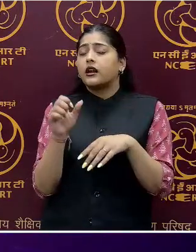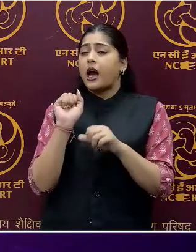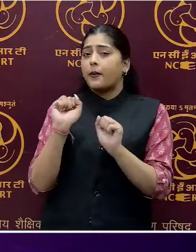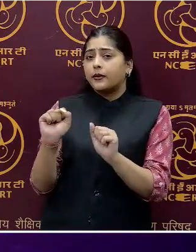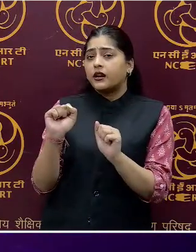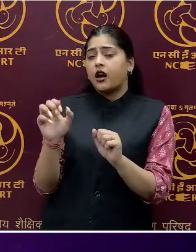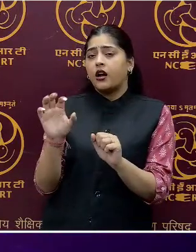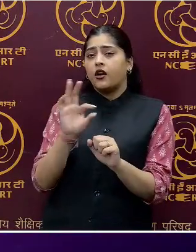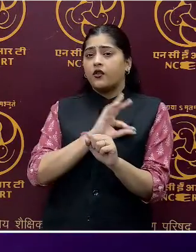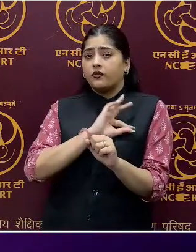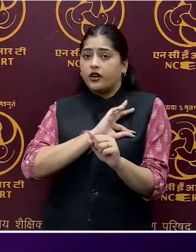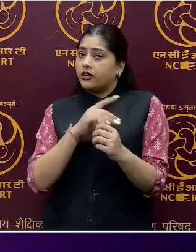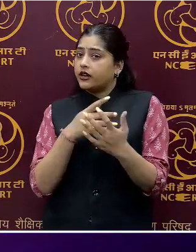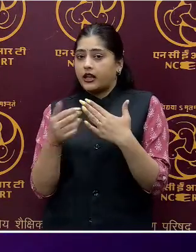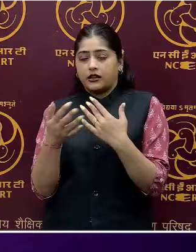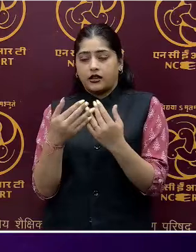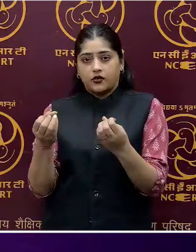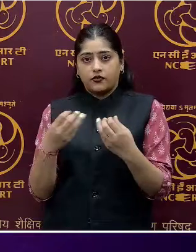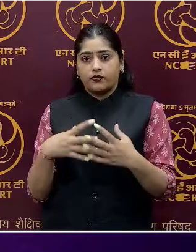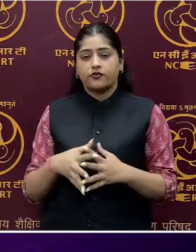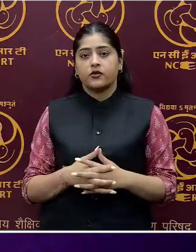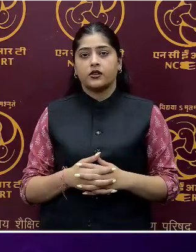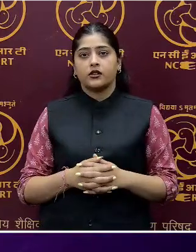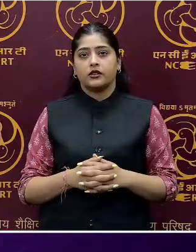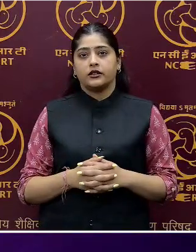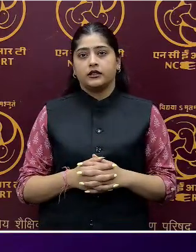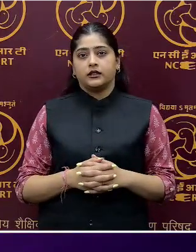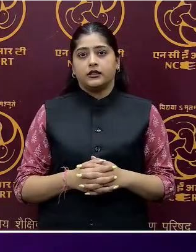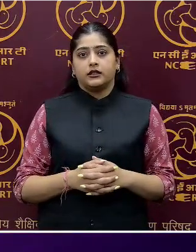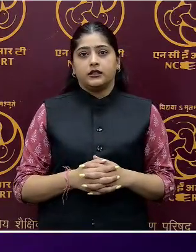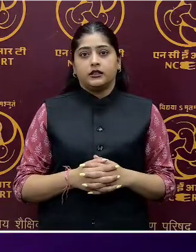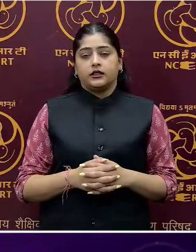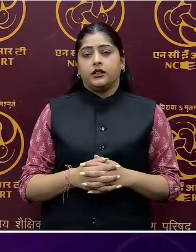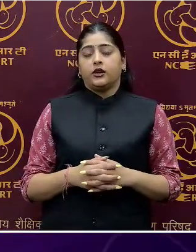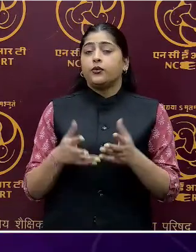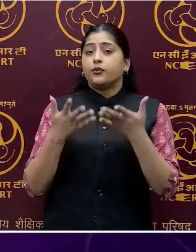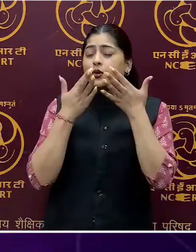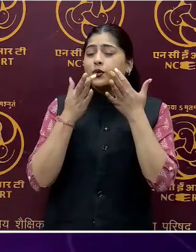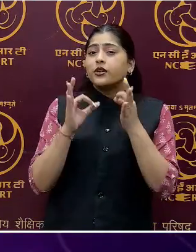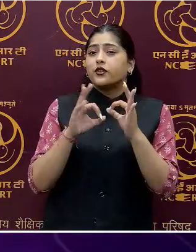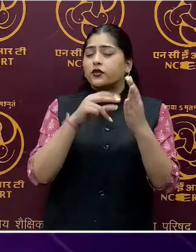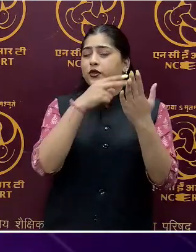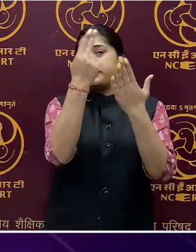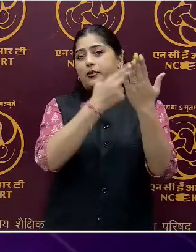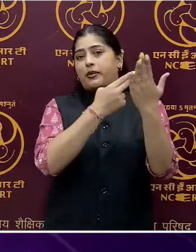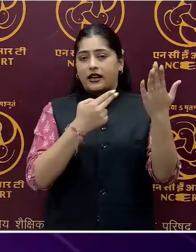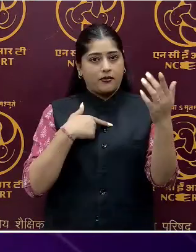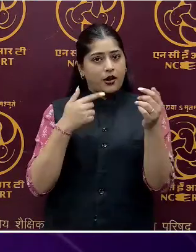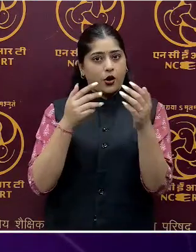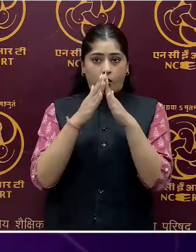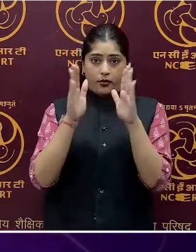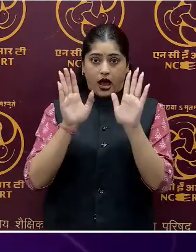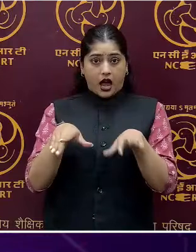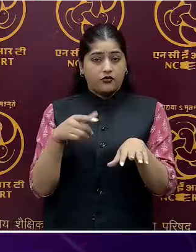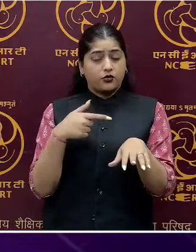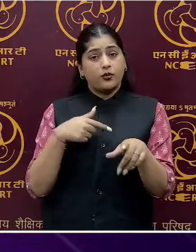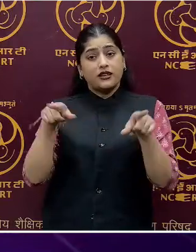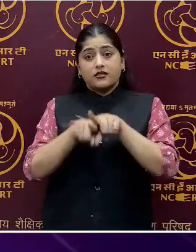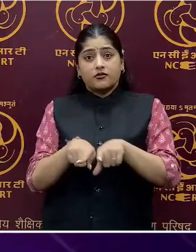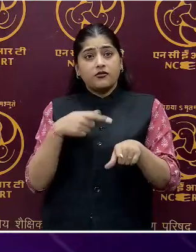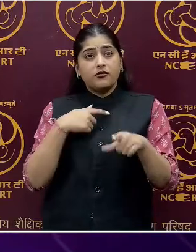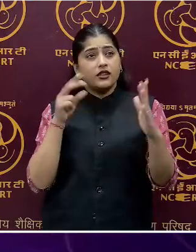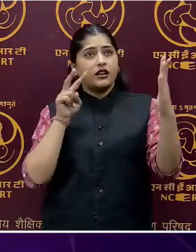there are a lot of things that I really like, but I guess I like beautiful paintings that I have in my home. Okay. So I like colors, a